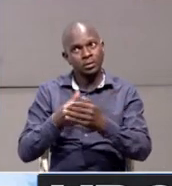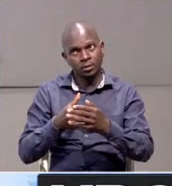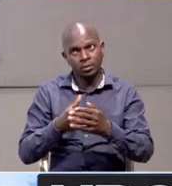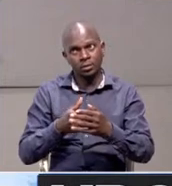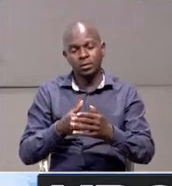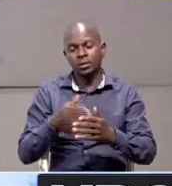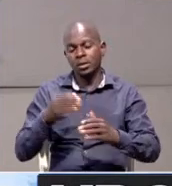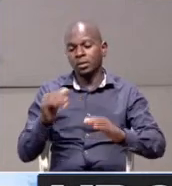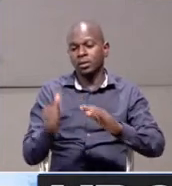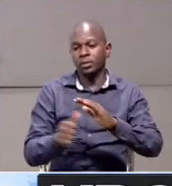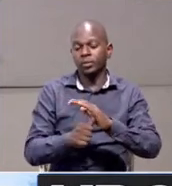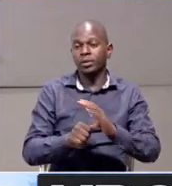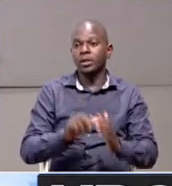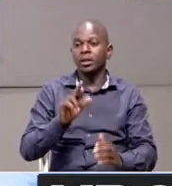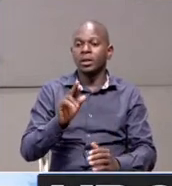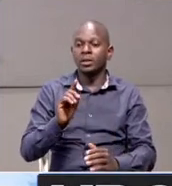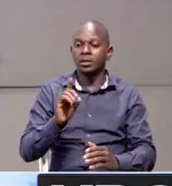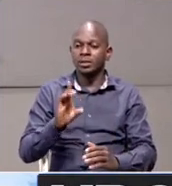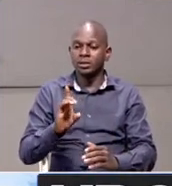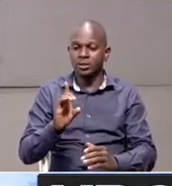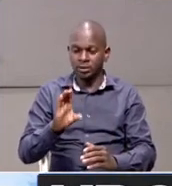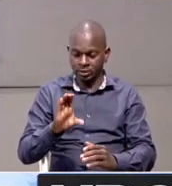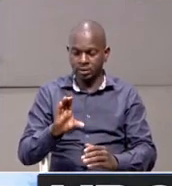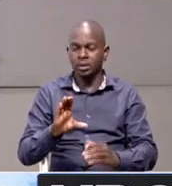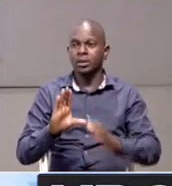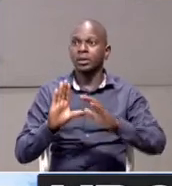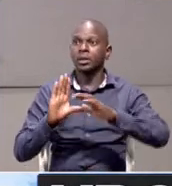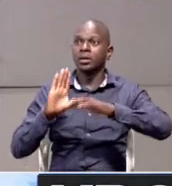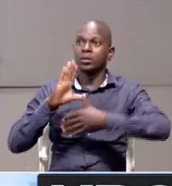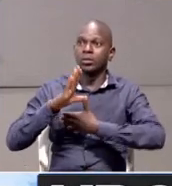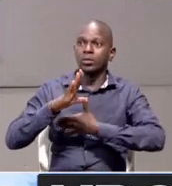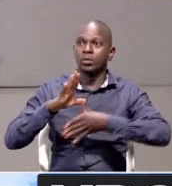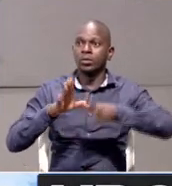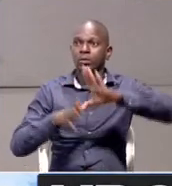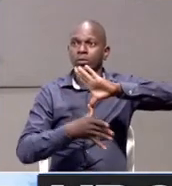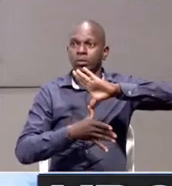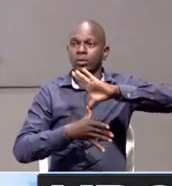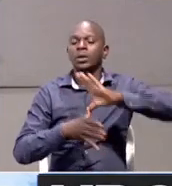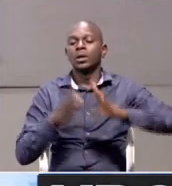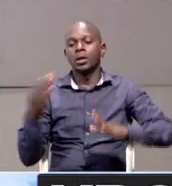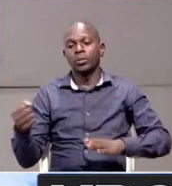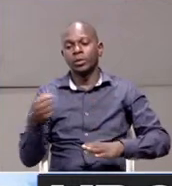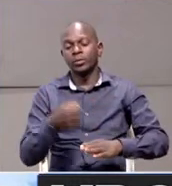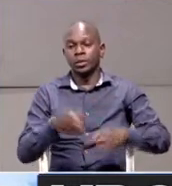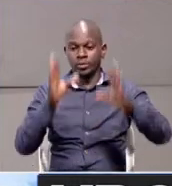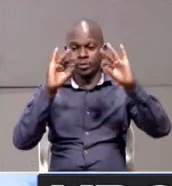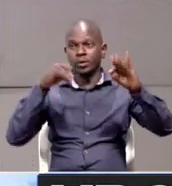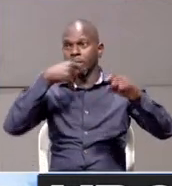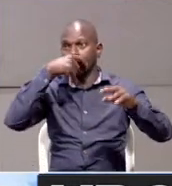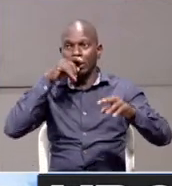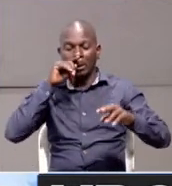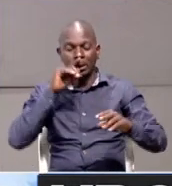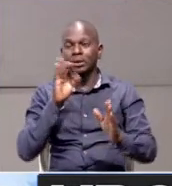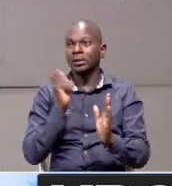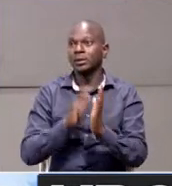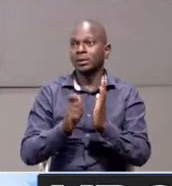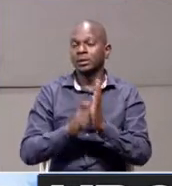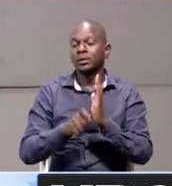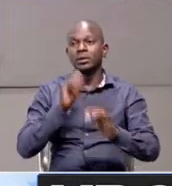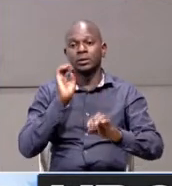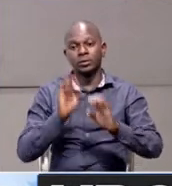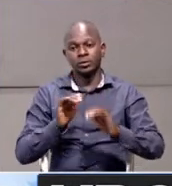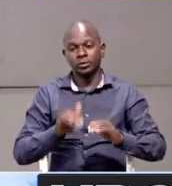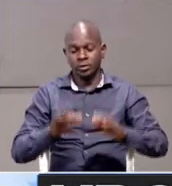of deputy RDC for Luka, to which he was appointed by President Yoweri Museveni. However, the secretary in the office